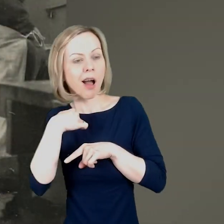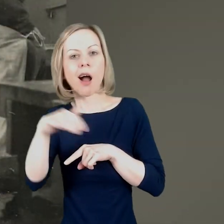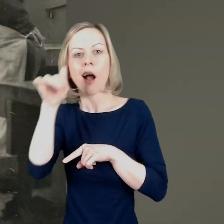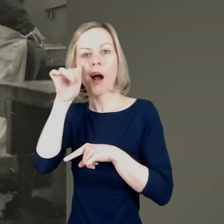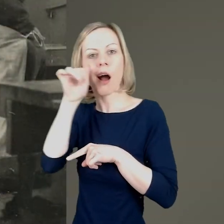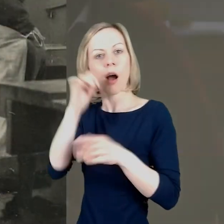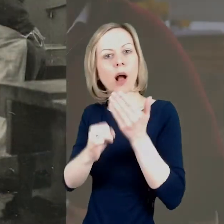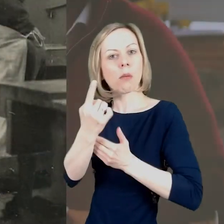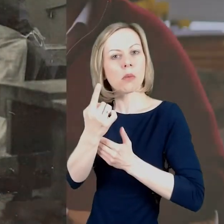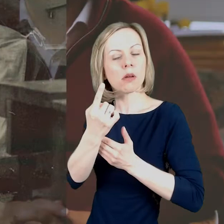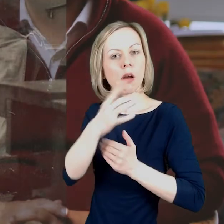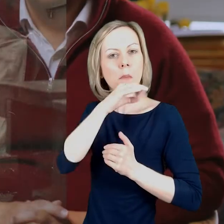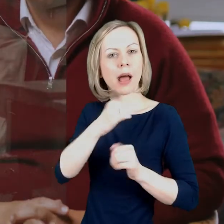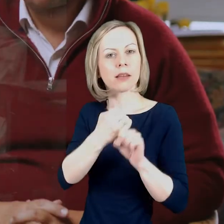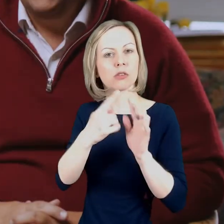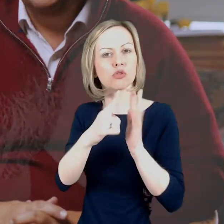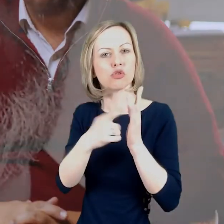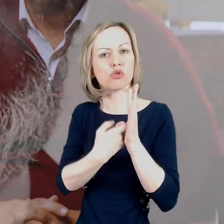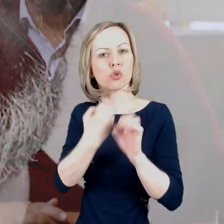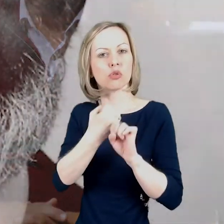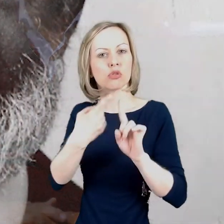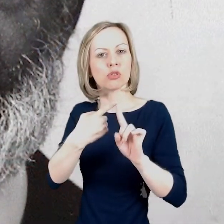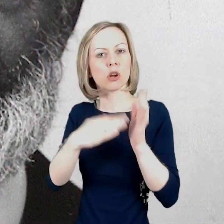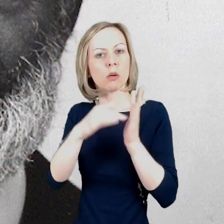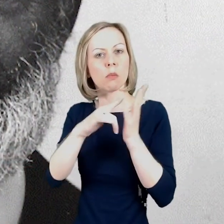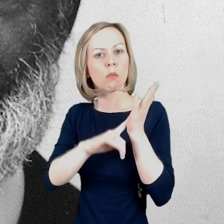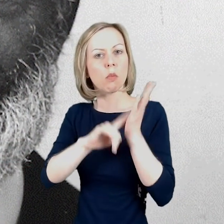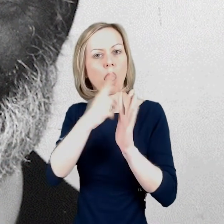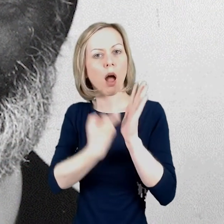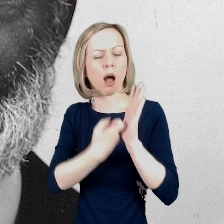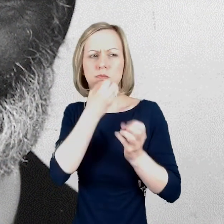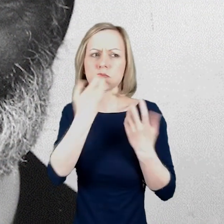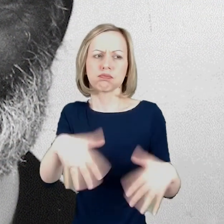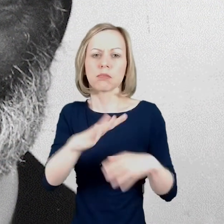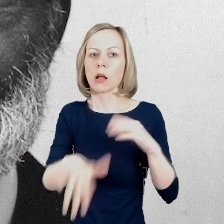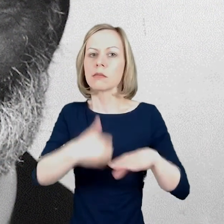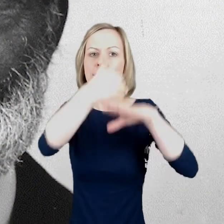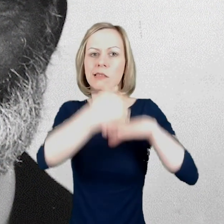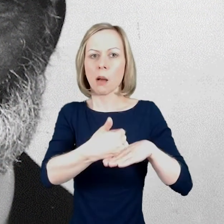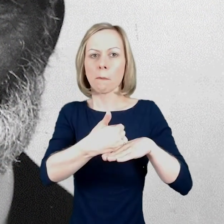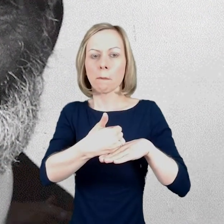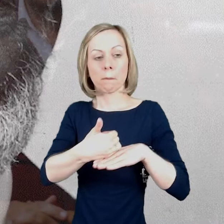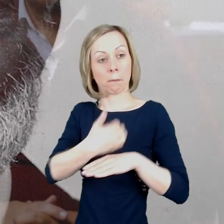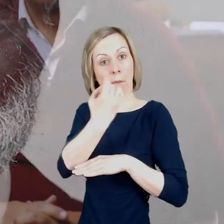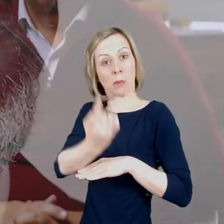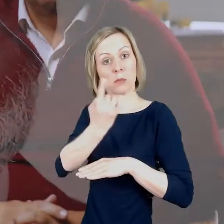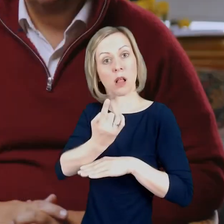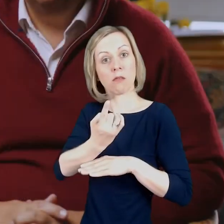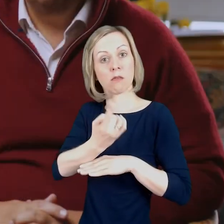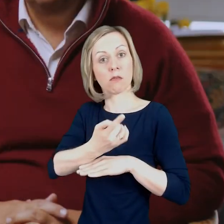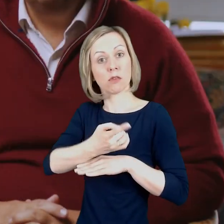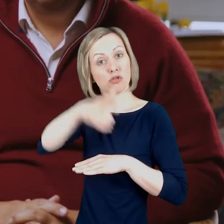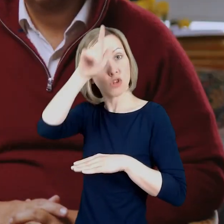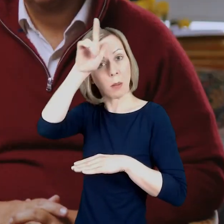it was started by this amazing man, George Muller, who'd come from Germany, come to Bristol in 1832